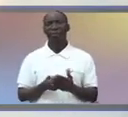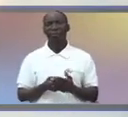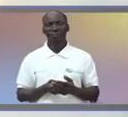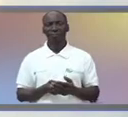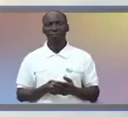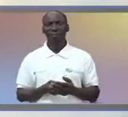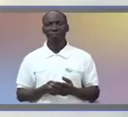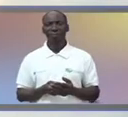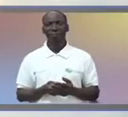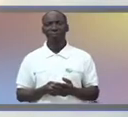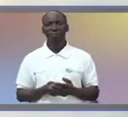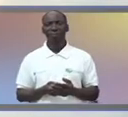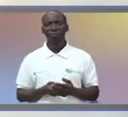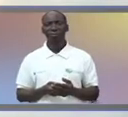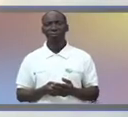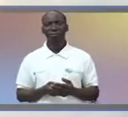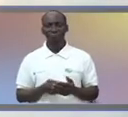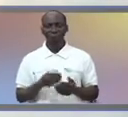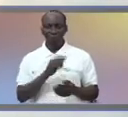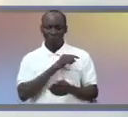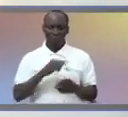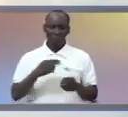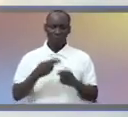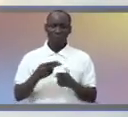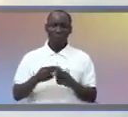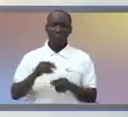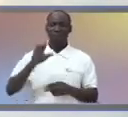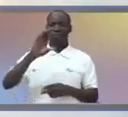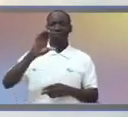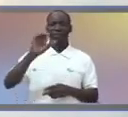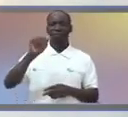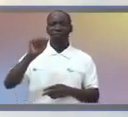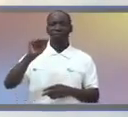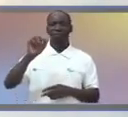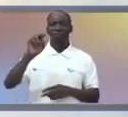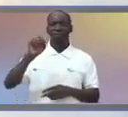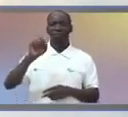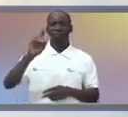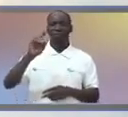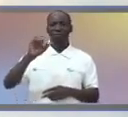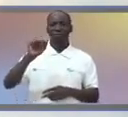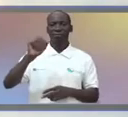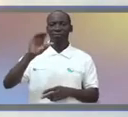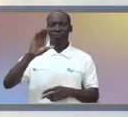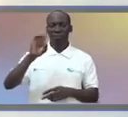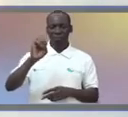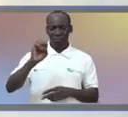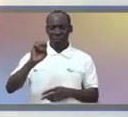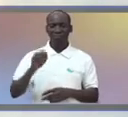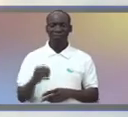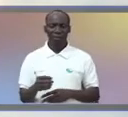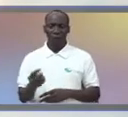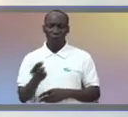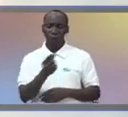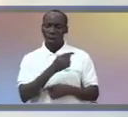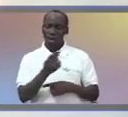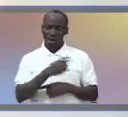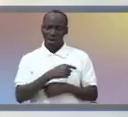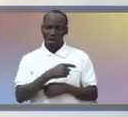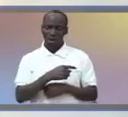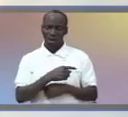ɔhwɛ ne sika nyinaa so dakoro bi ɔte teaseɛnan mu ɛkɔ jerusalem na ɔwɔ juufoɔ som